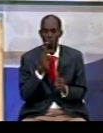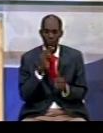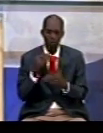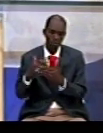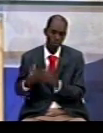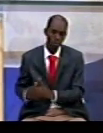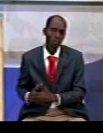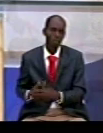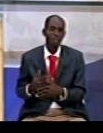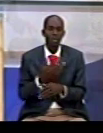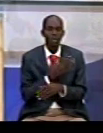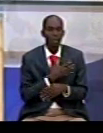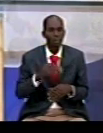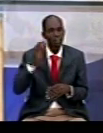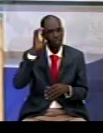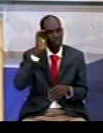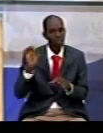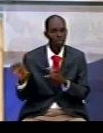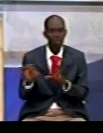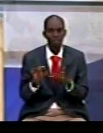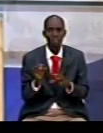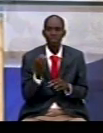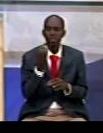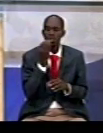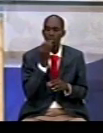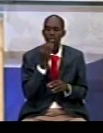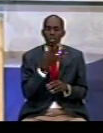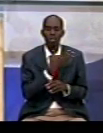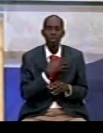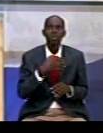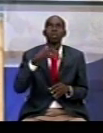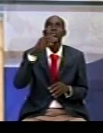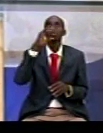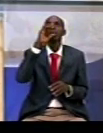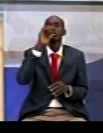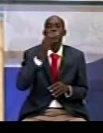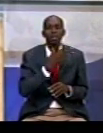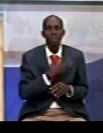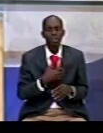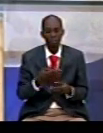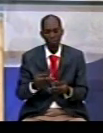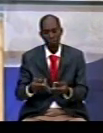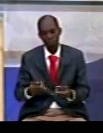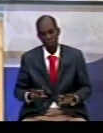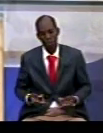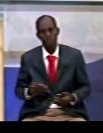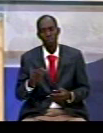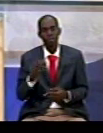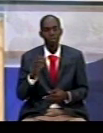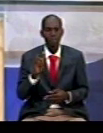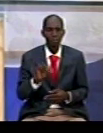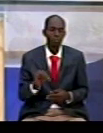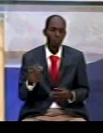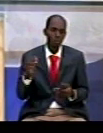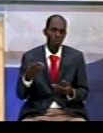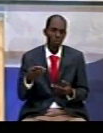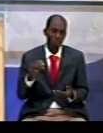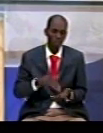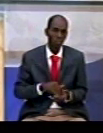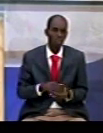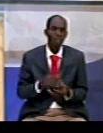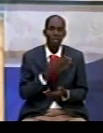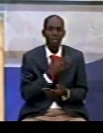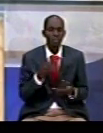head. And he did eat and drink, and he laid him down again. And the angel of the